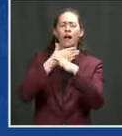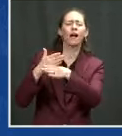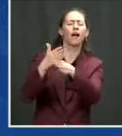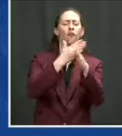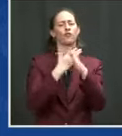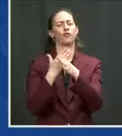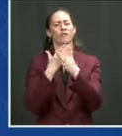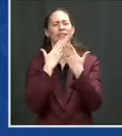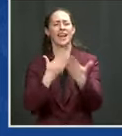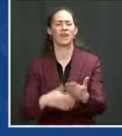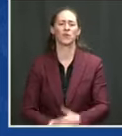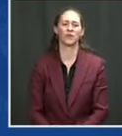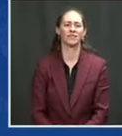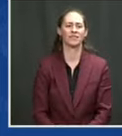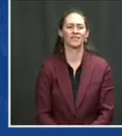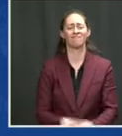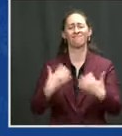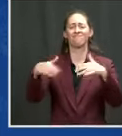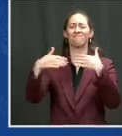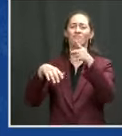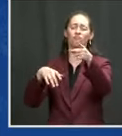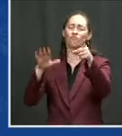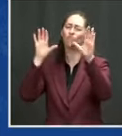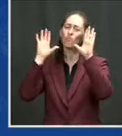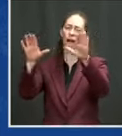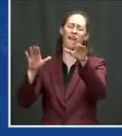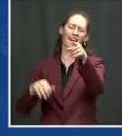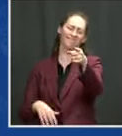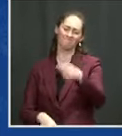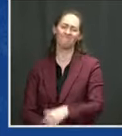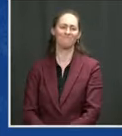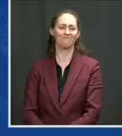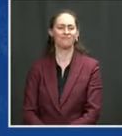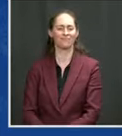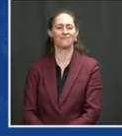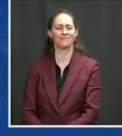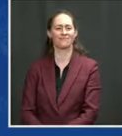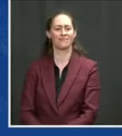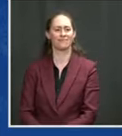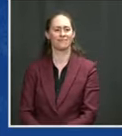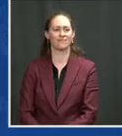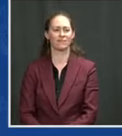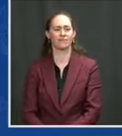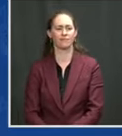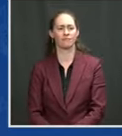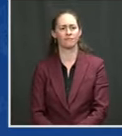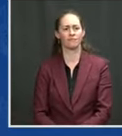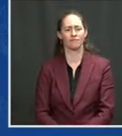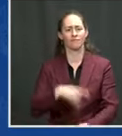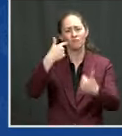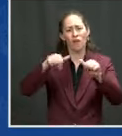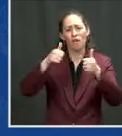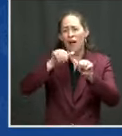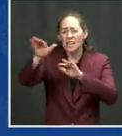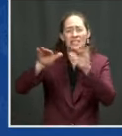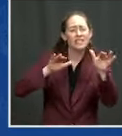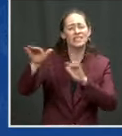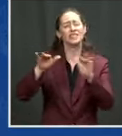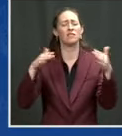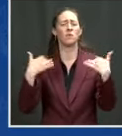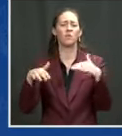-up guy and going out and just reaching out to every place you can. And one of the things that